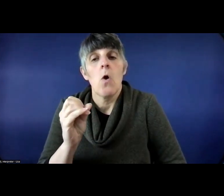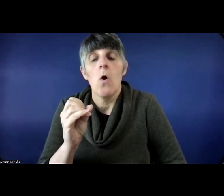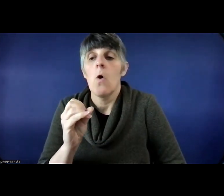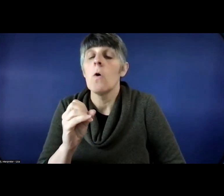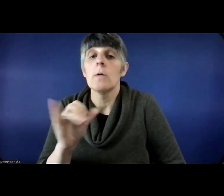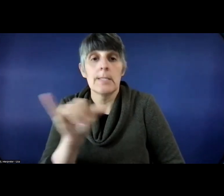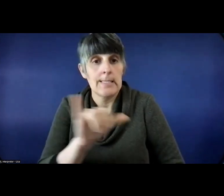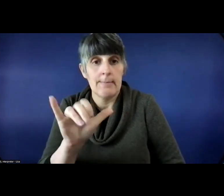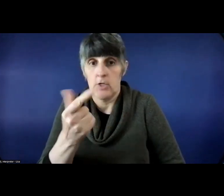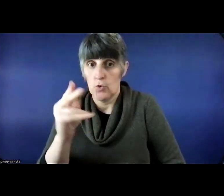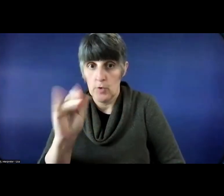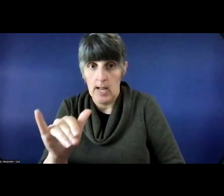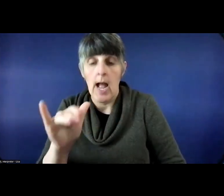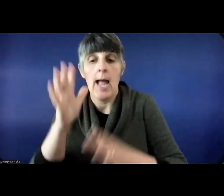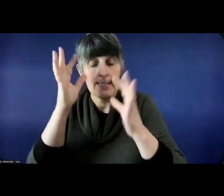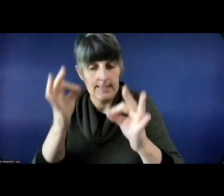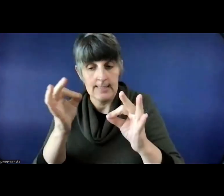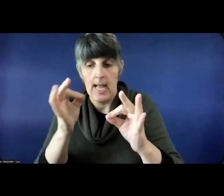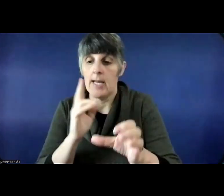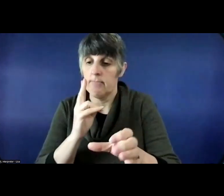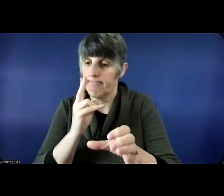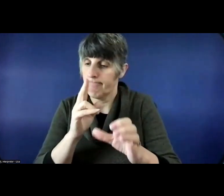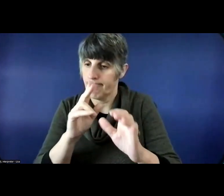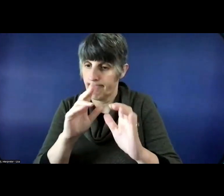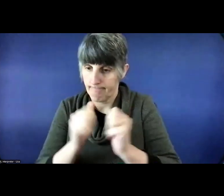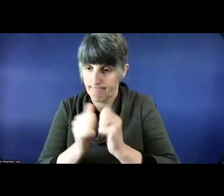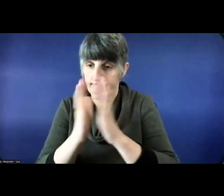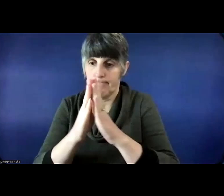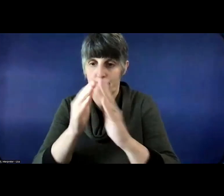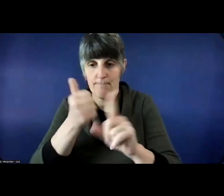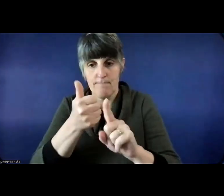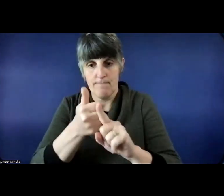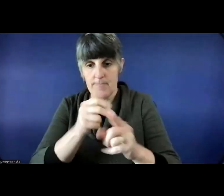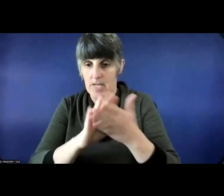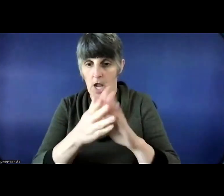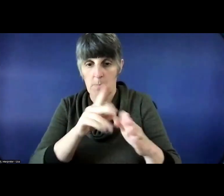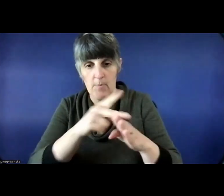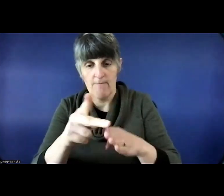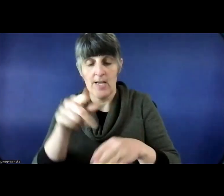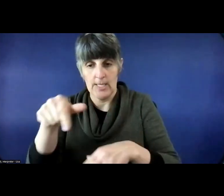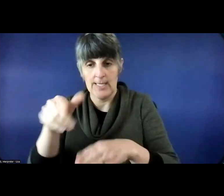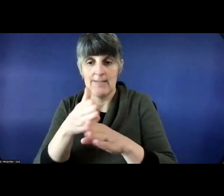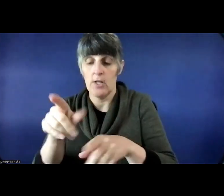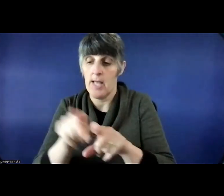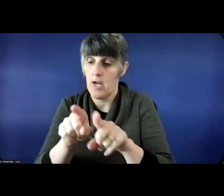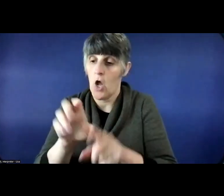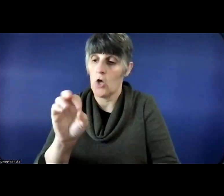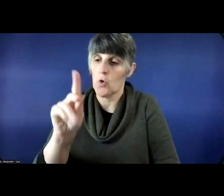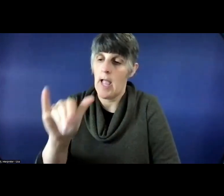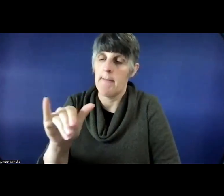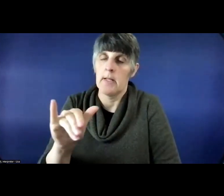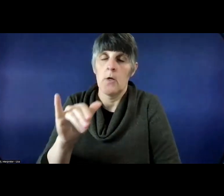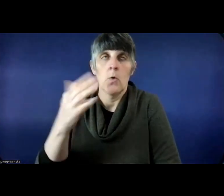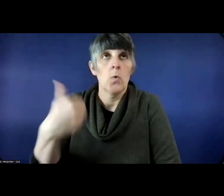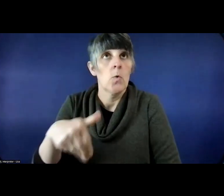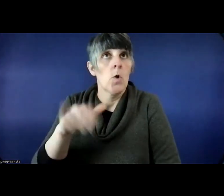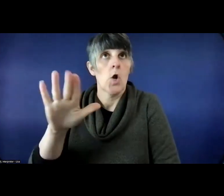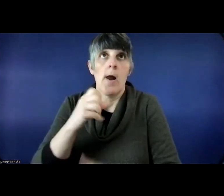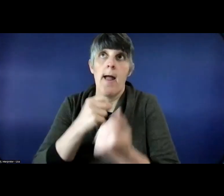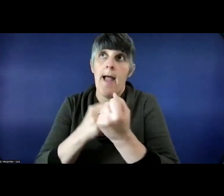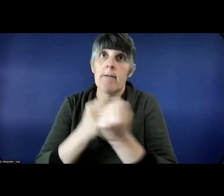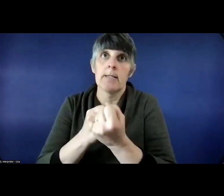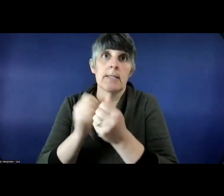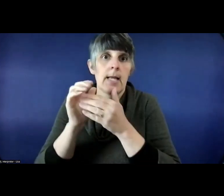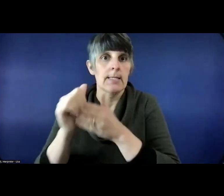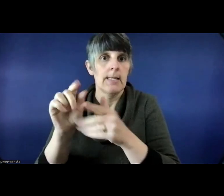Guy, who decided to become a professional in this field, and not unlike Emily, whose incredible advocacy has gotten us to